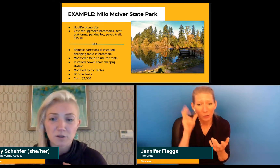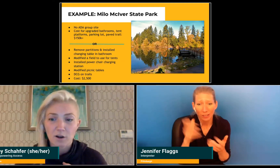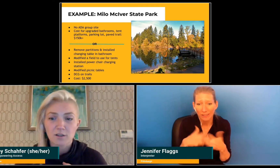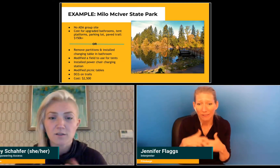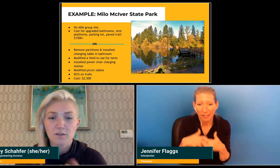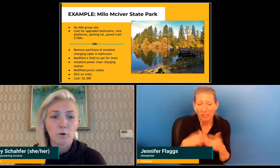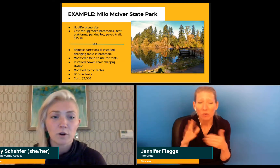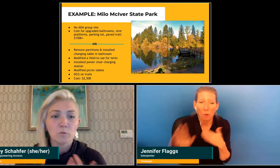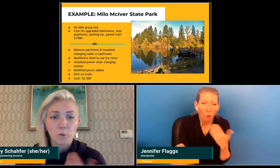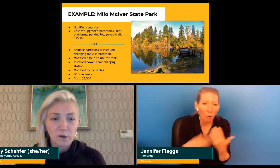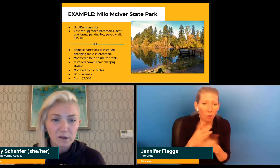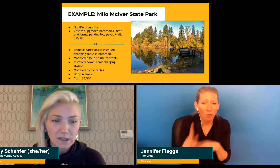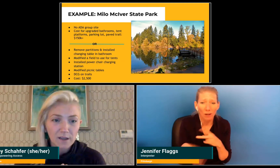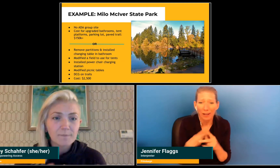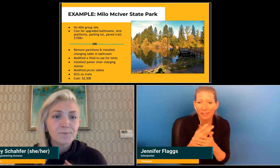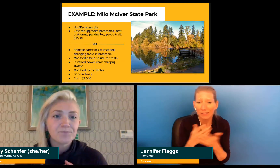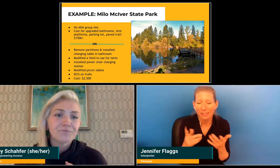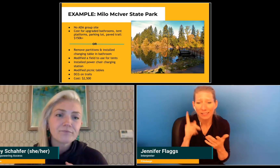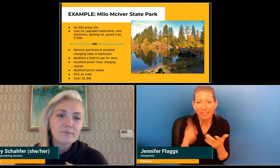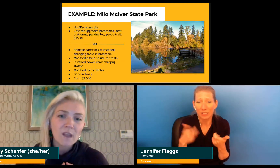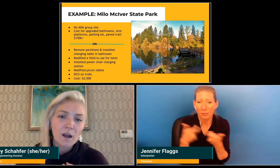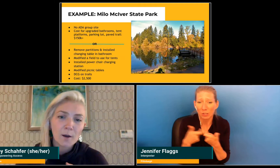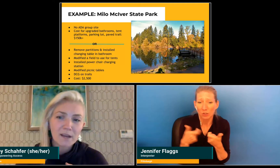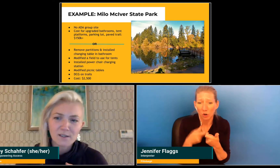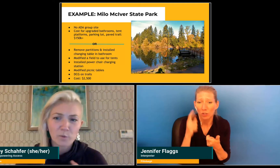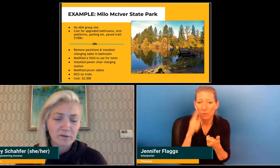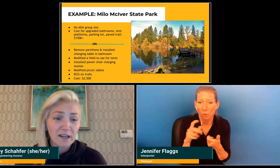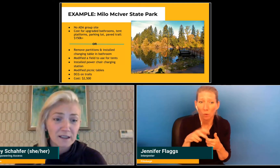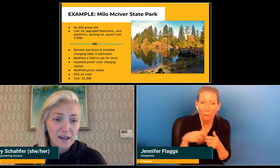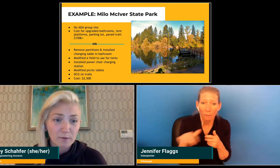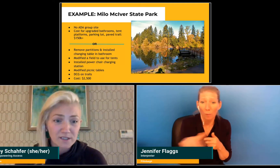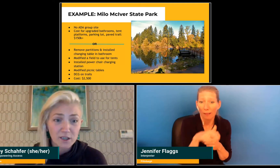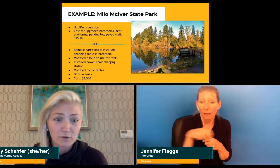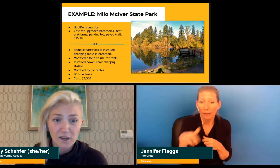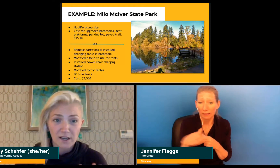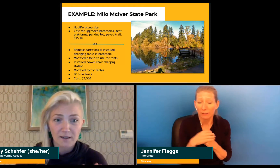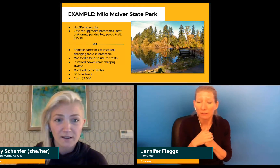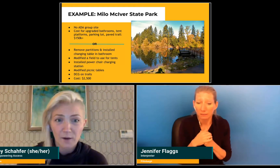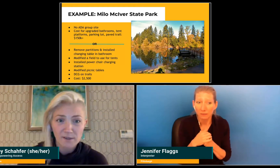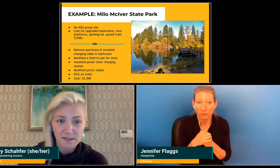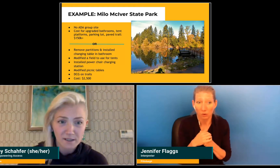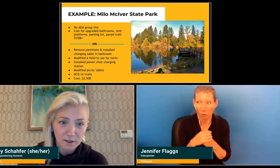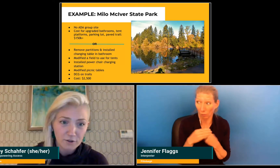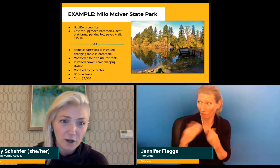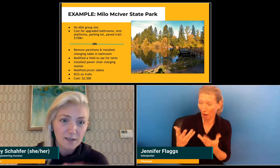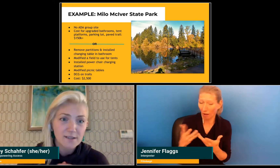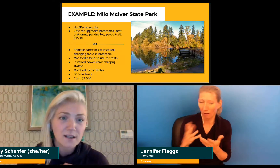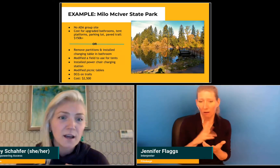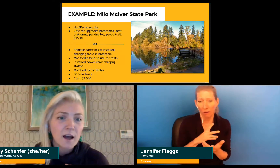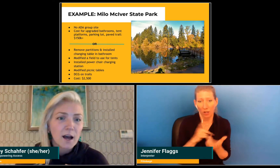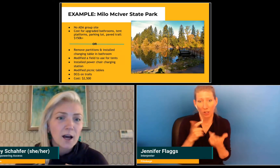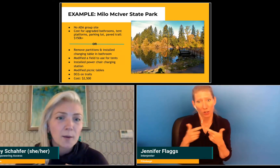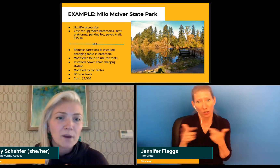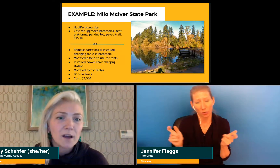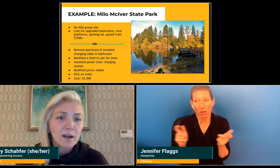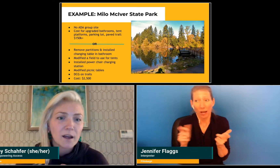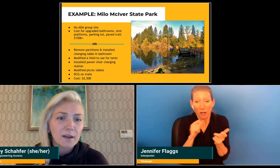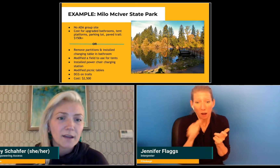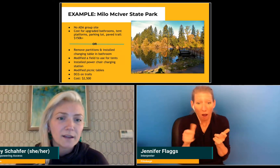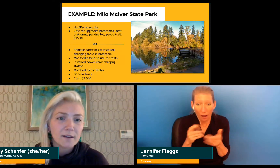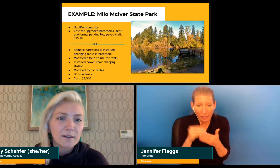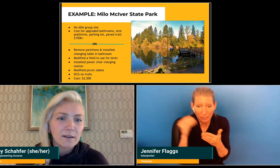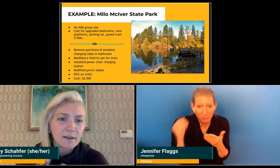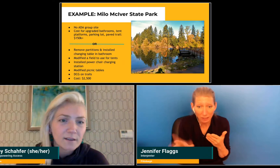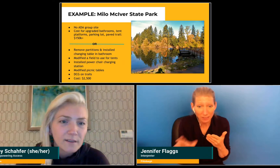need to be charged for mobility. And so providing that was huge, and that wasn't a huge cost.